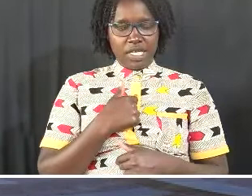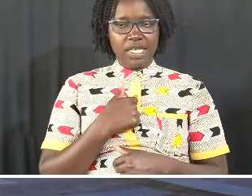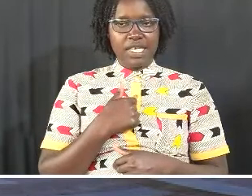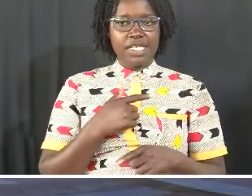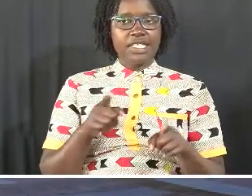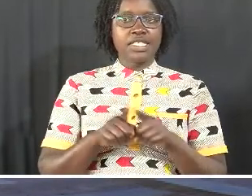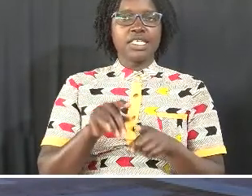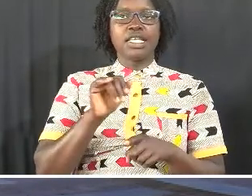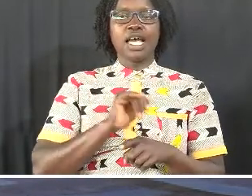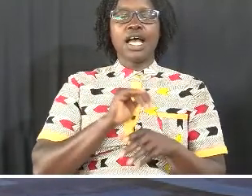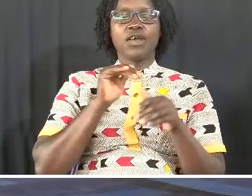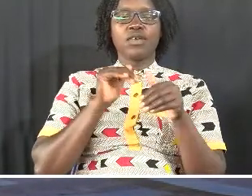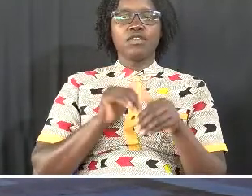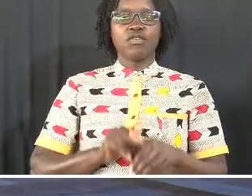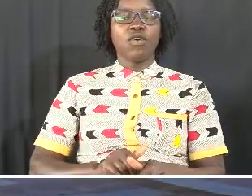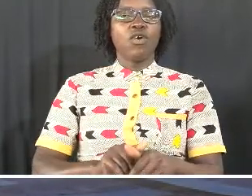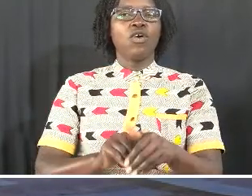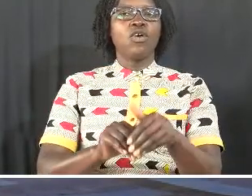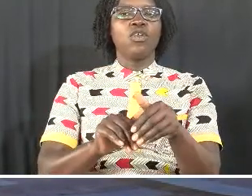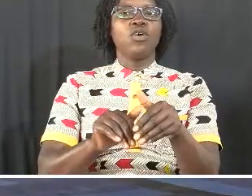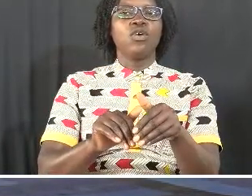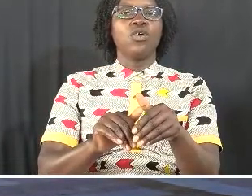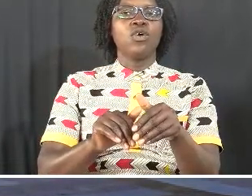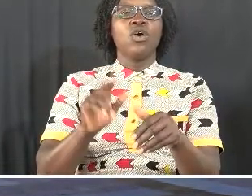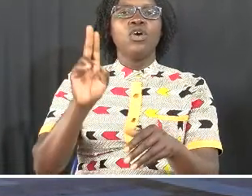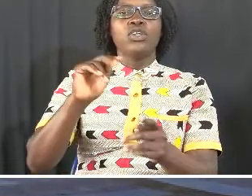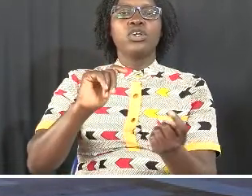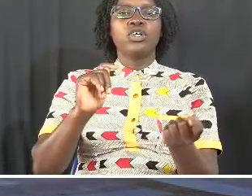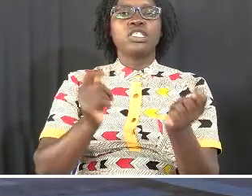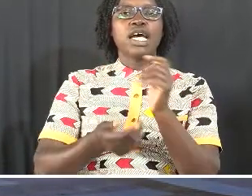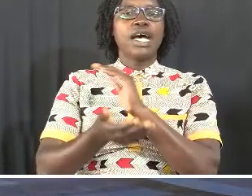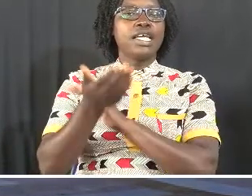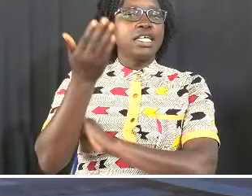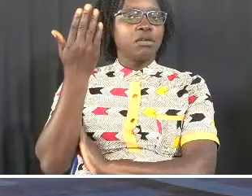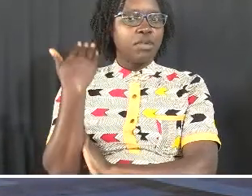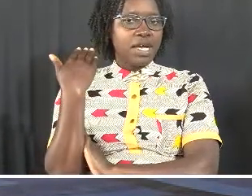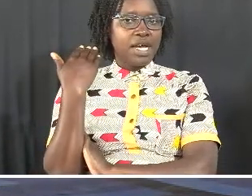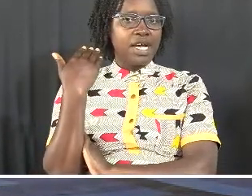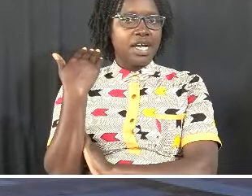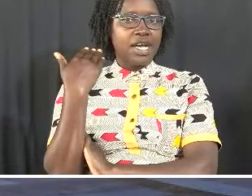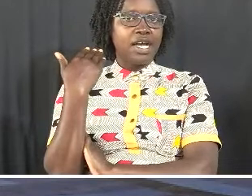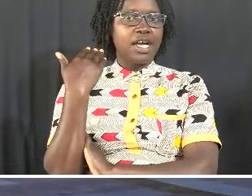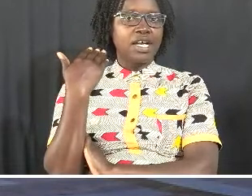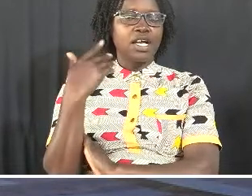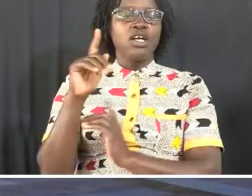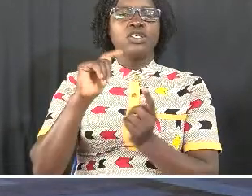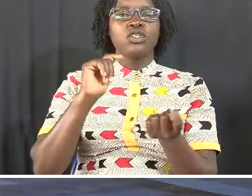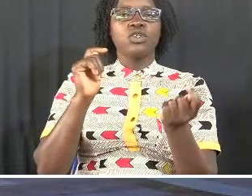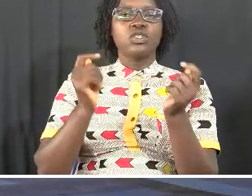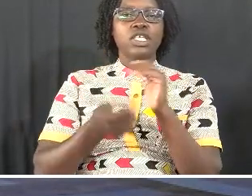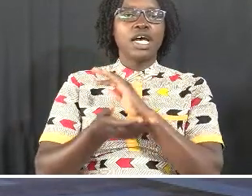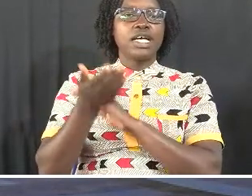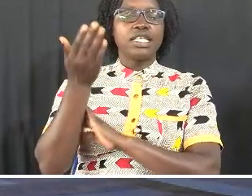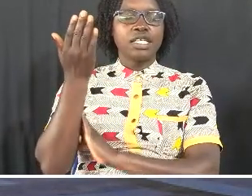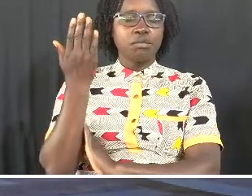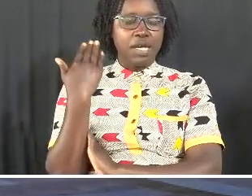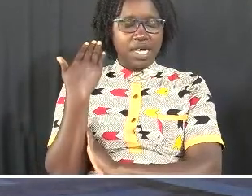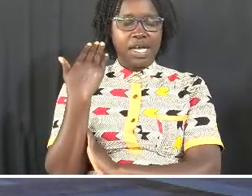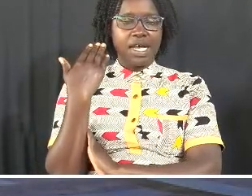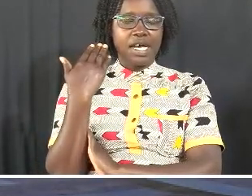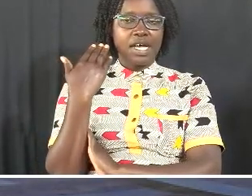me, still I will follow. No turning back. No